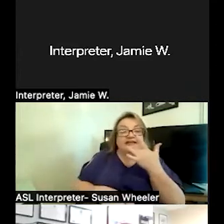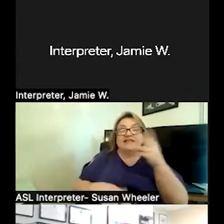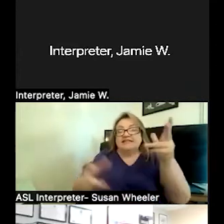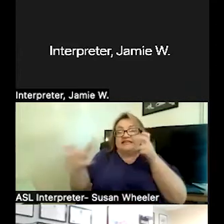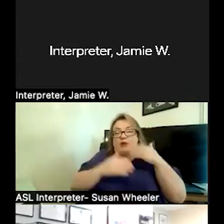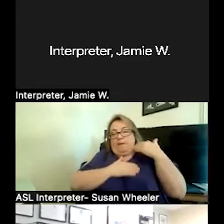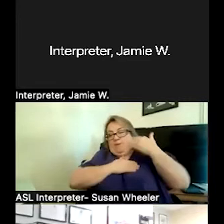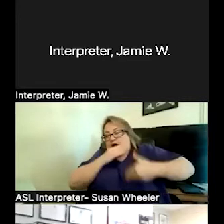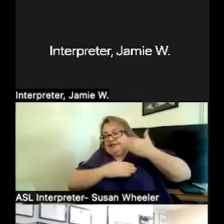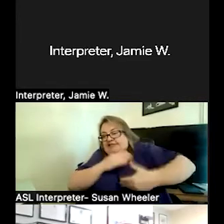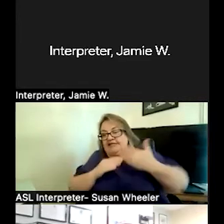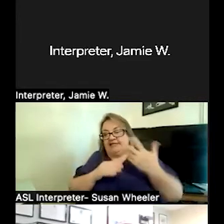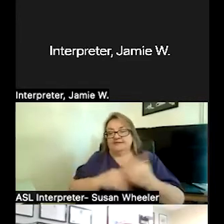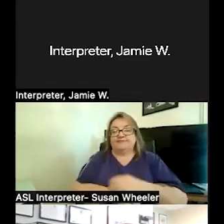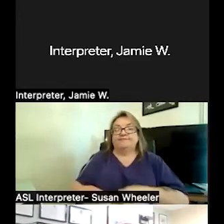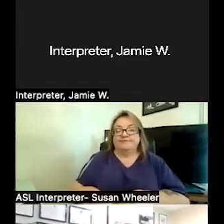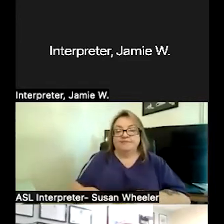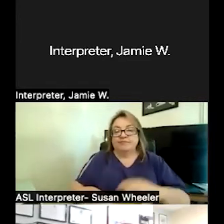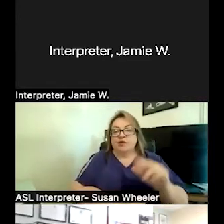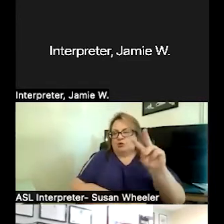disorders. Next.